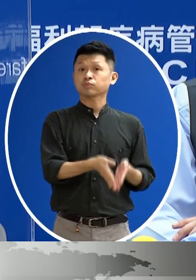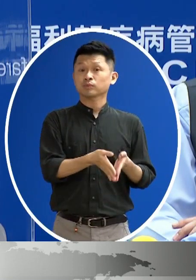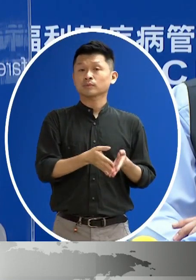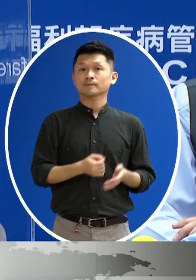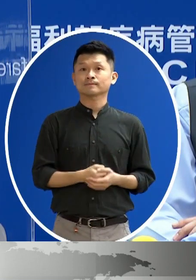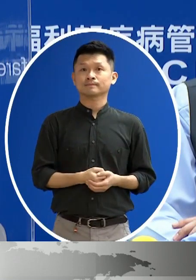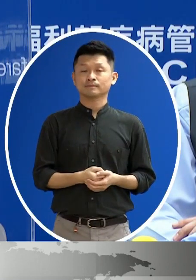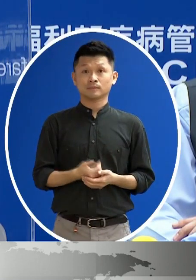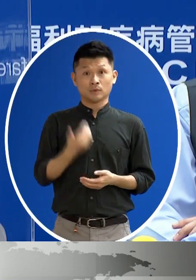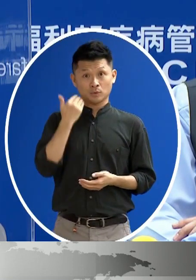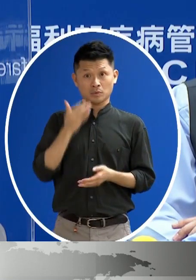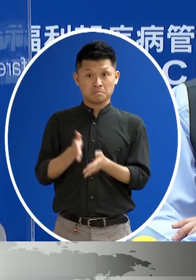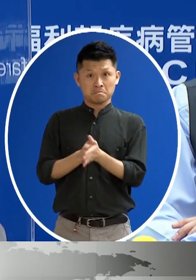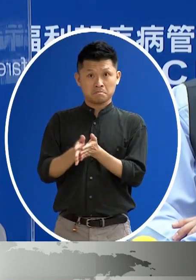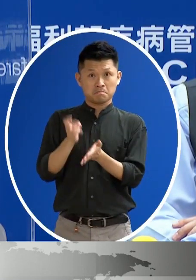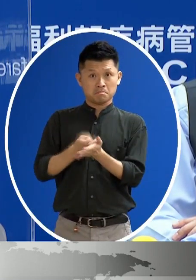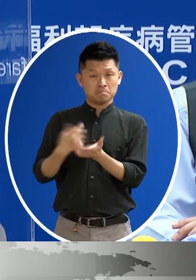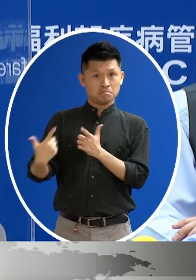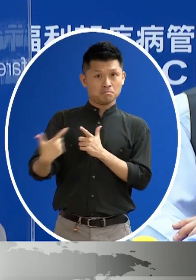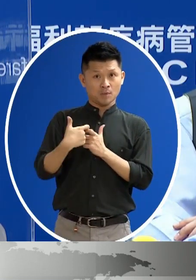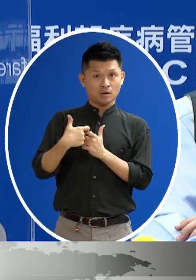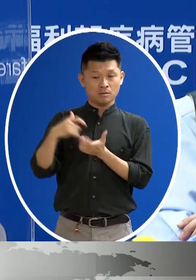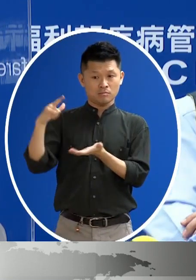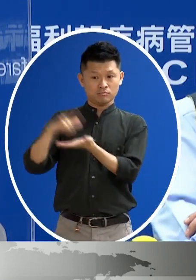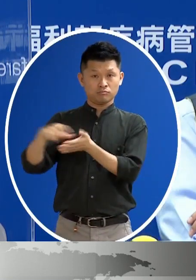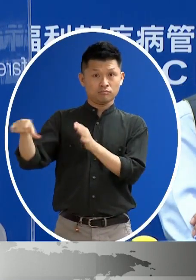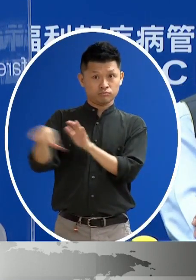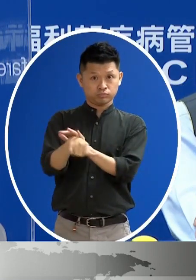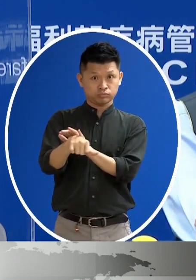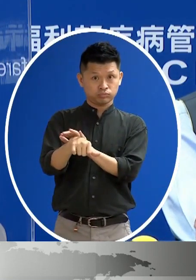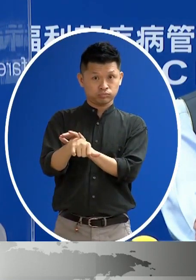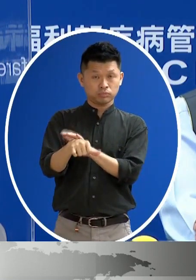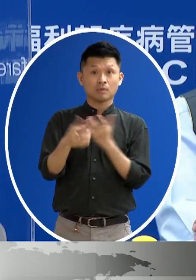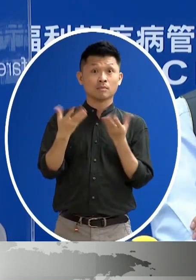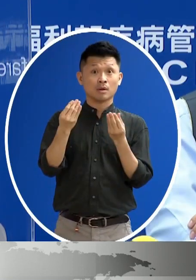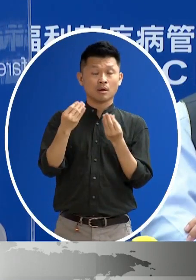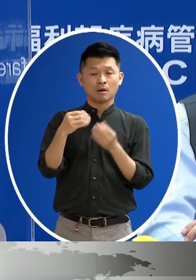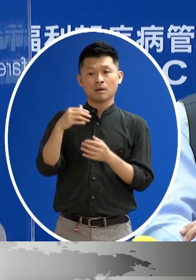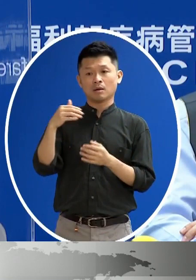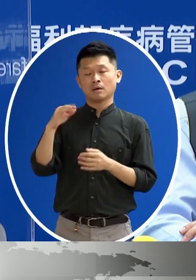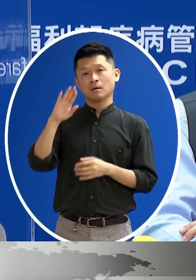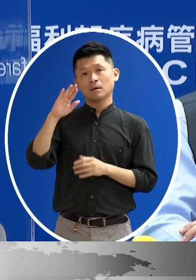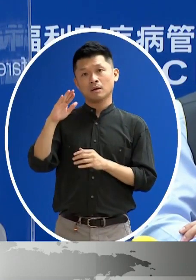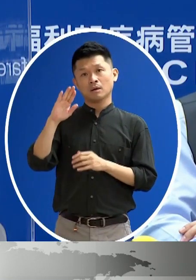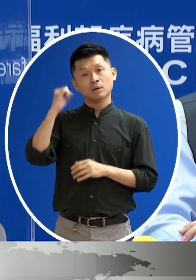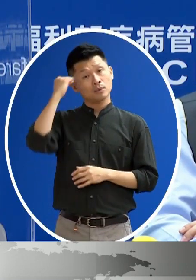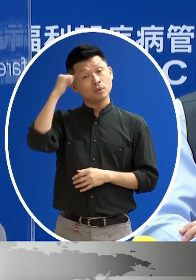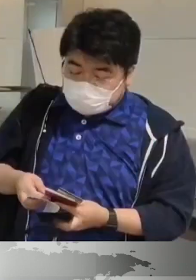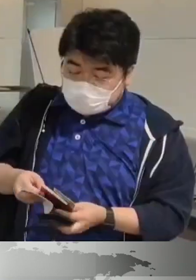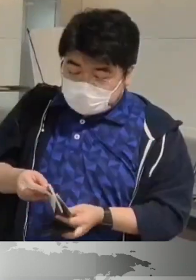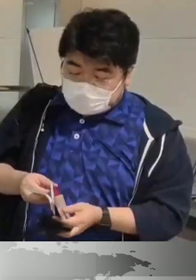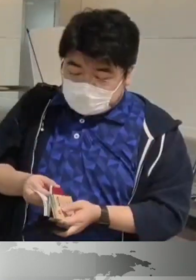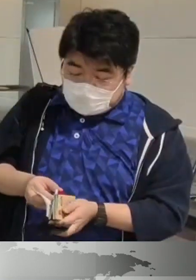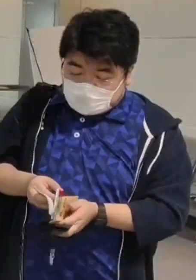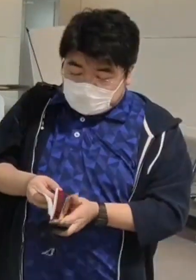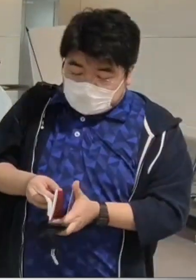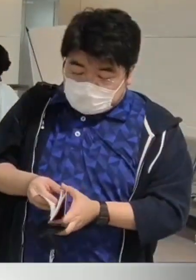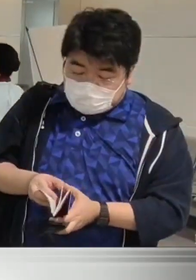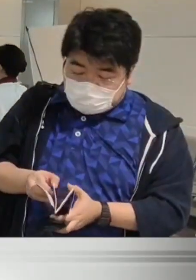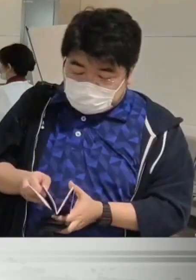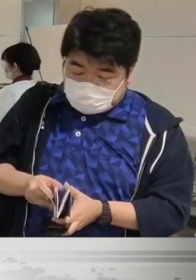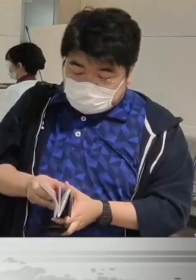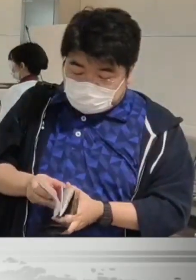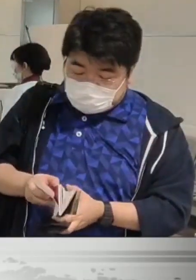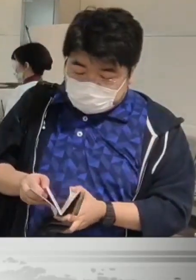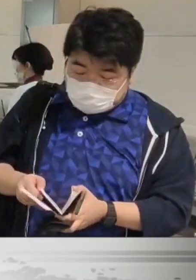test before it ends. They can also stay in quarantine hotels or accommodation especially designated by their companies. On Friday,